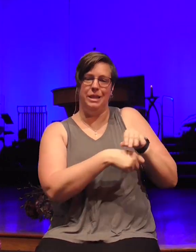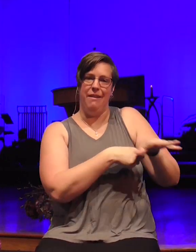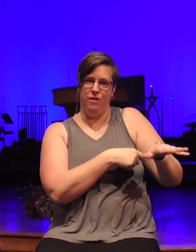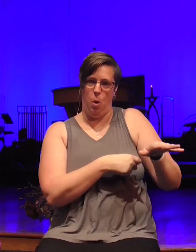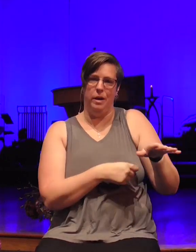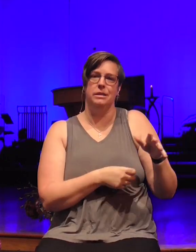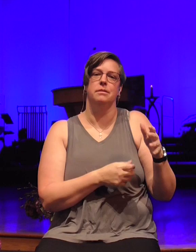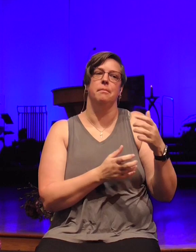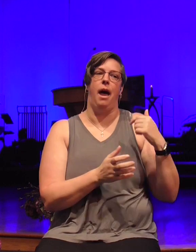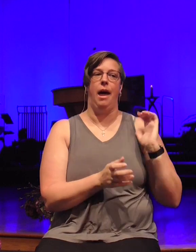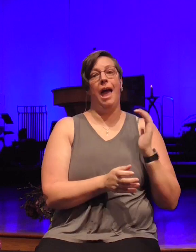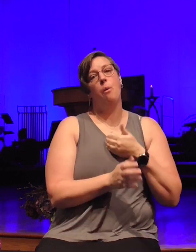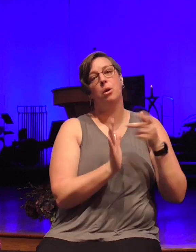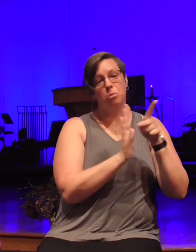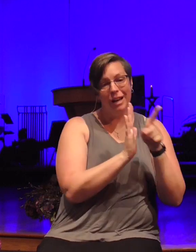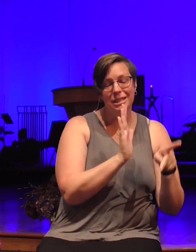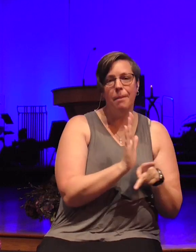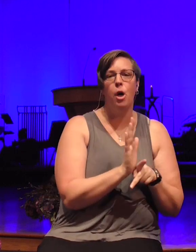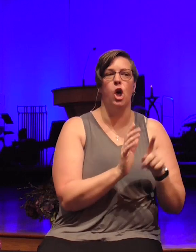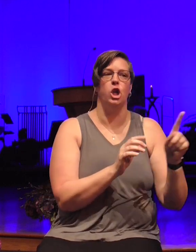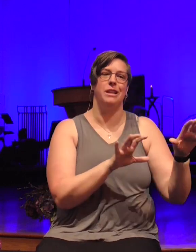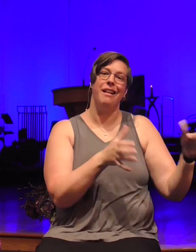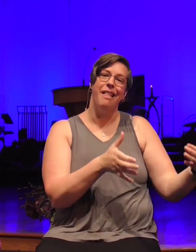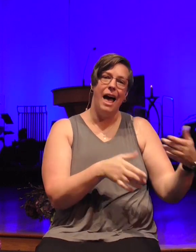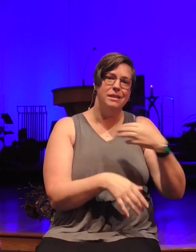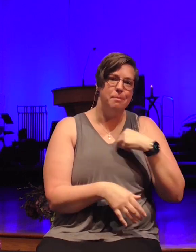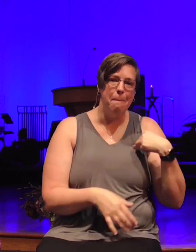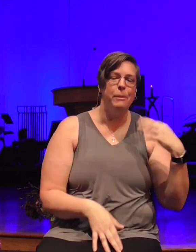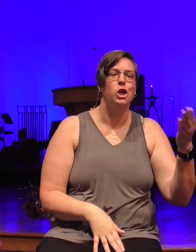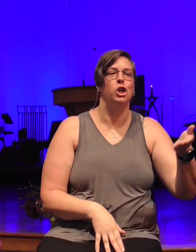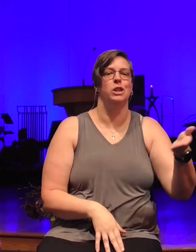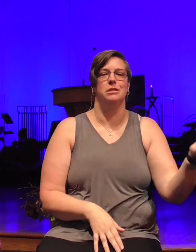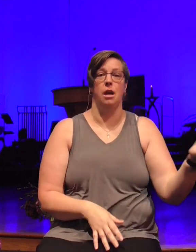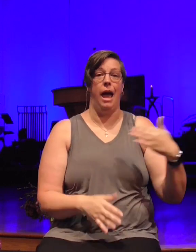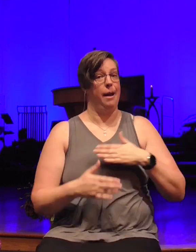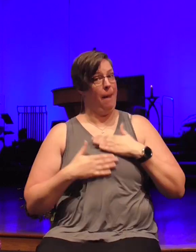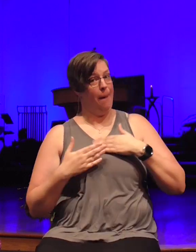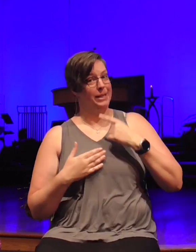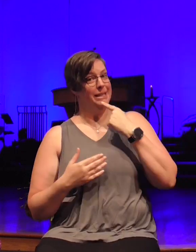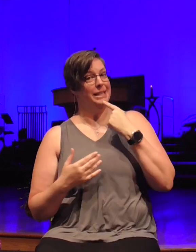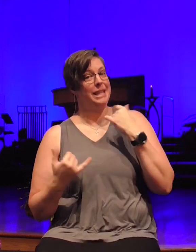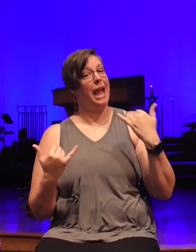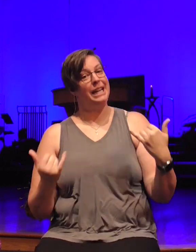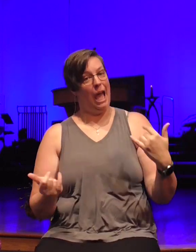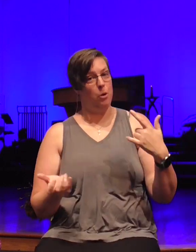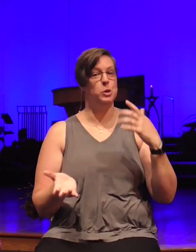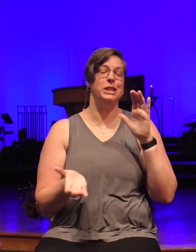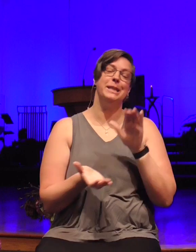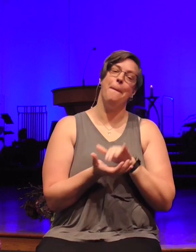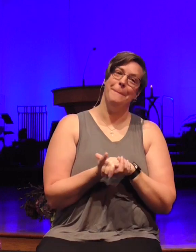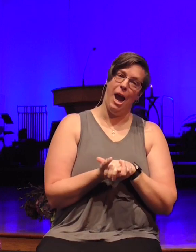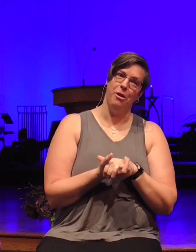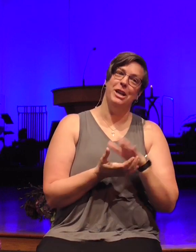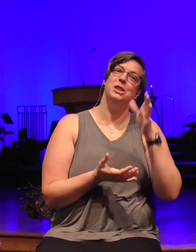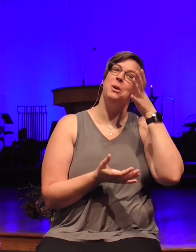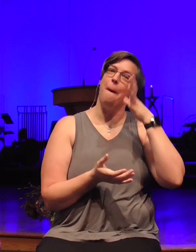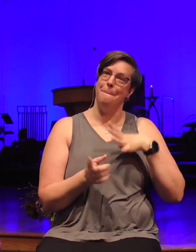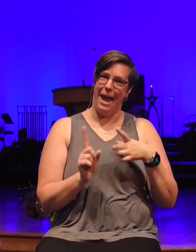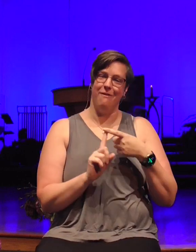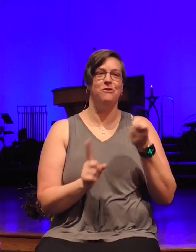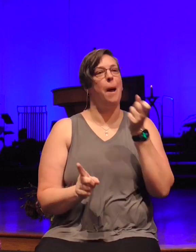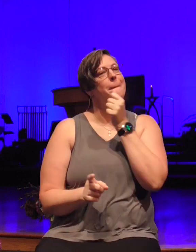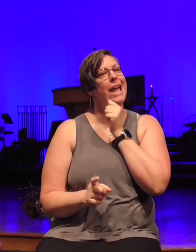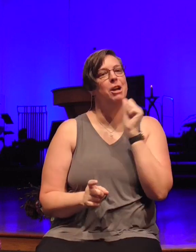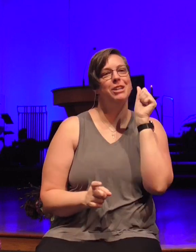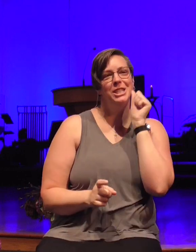classmates, the principles we taught, by working with a practitioner prayer partner. And I'm happy to say she's married to a man from Scottsdale,